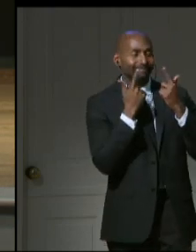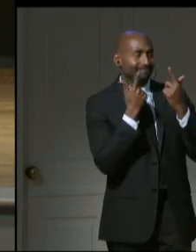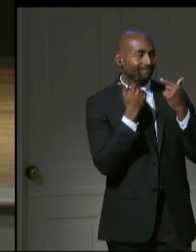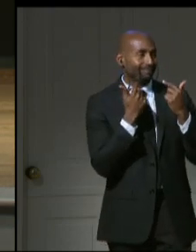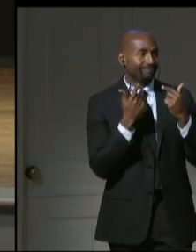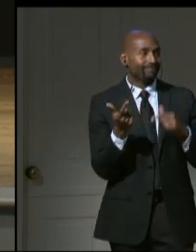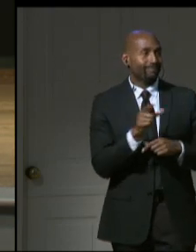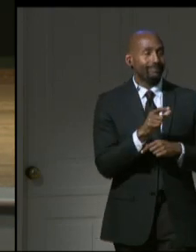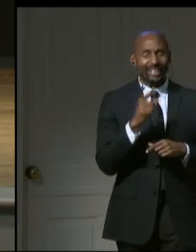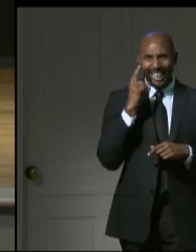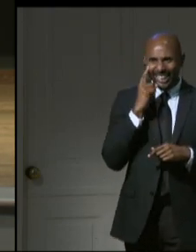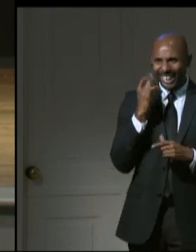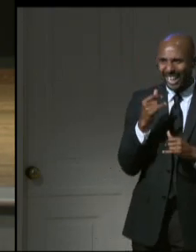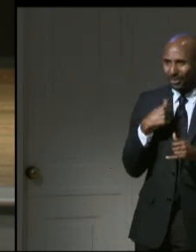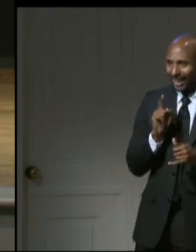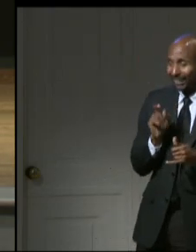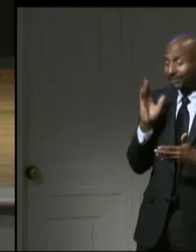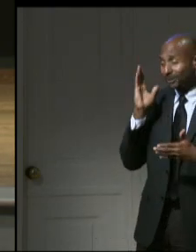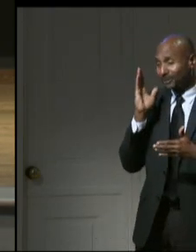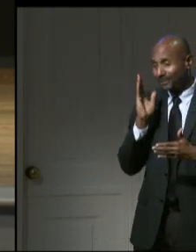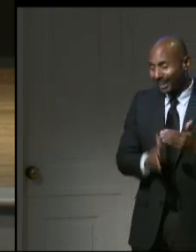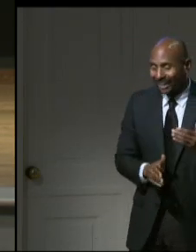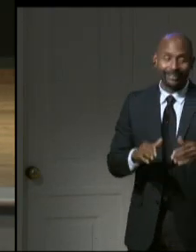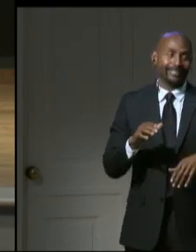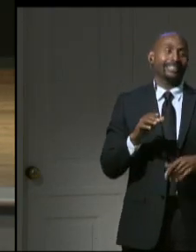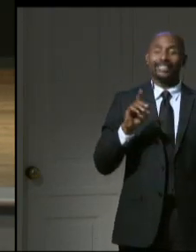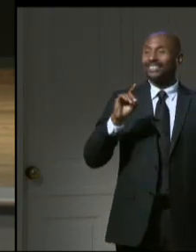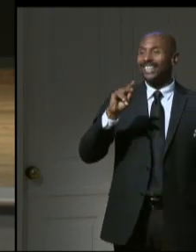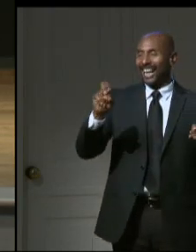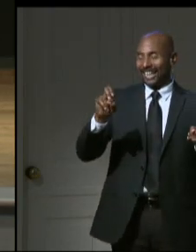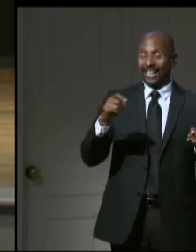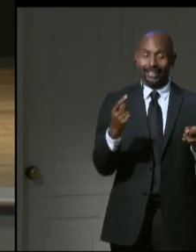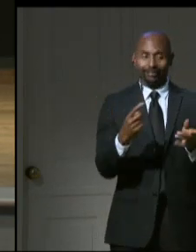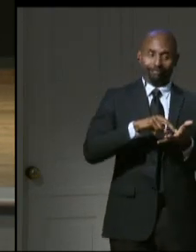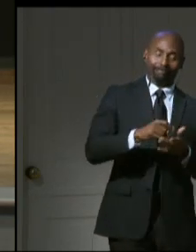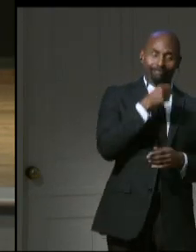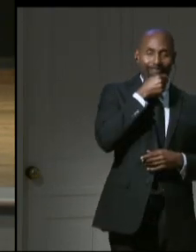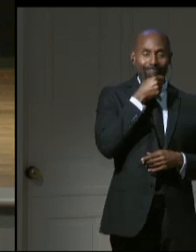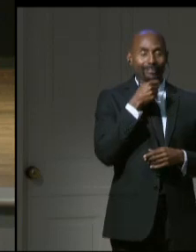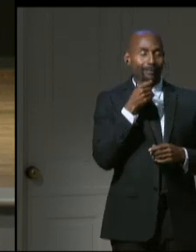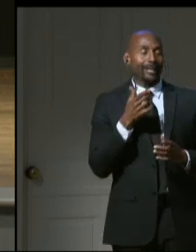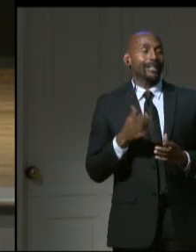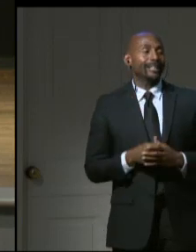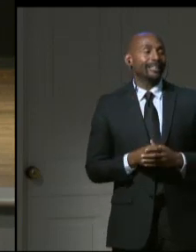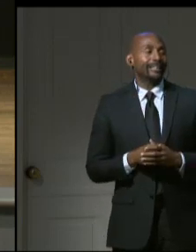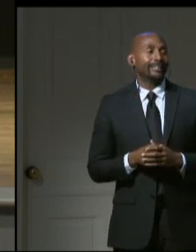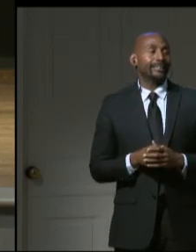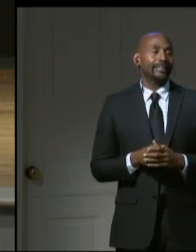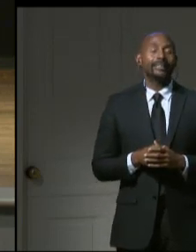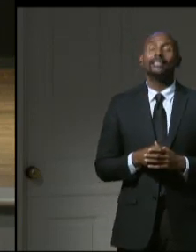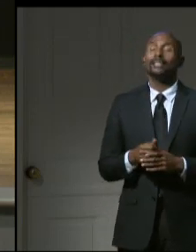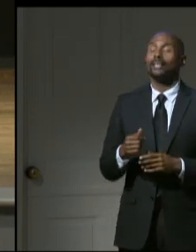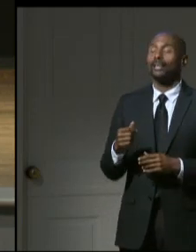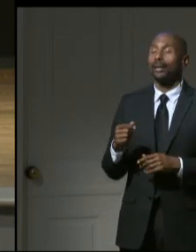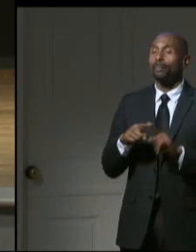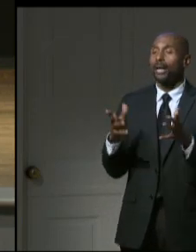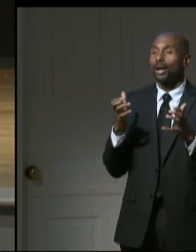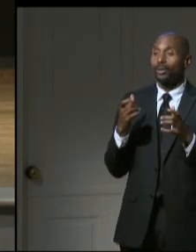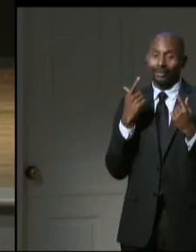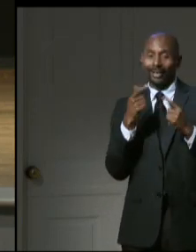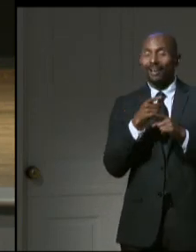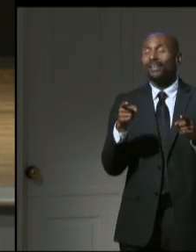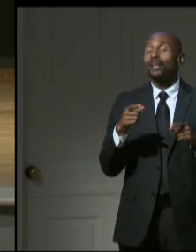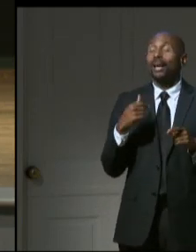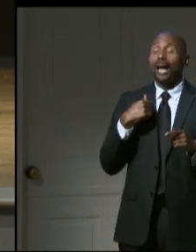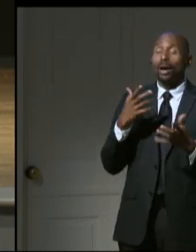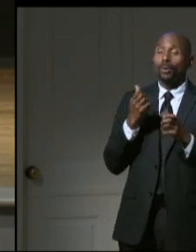I think on that we have to end, but I do want to. I do want to just make sure everybody